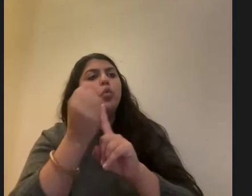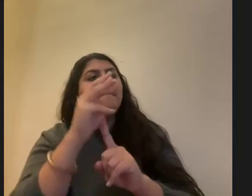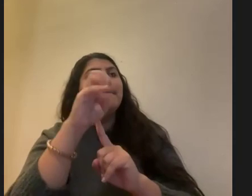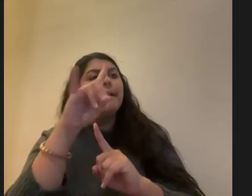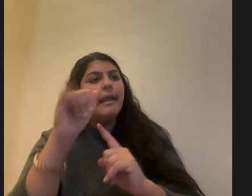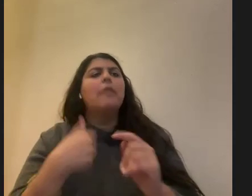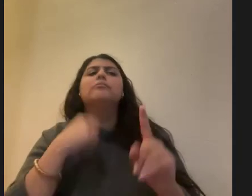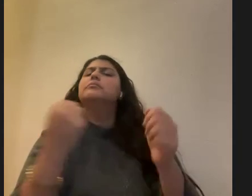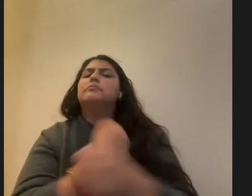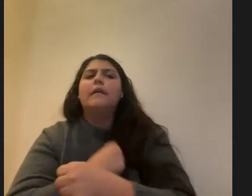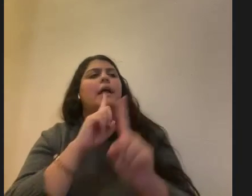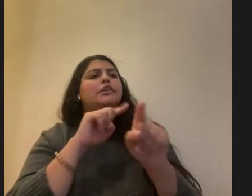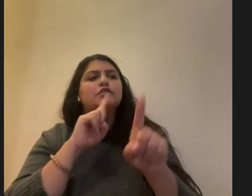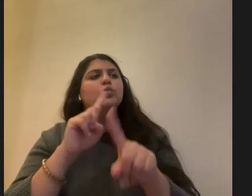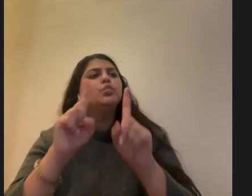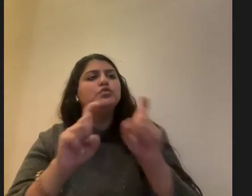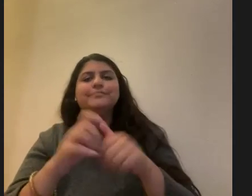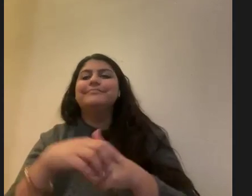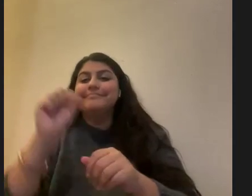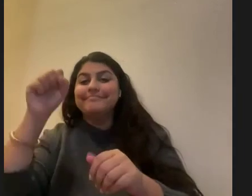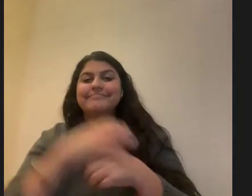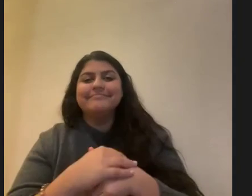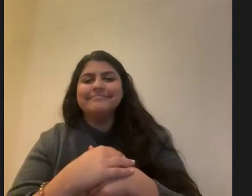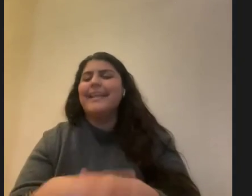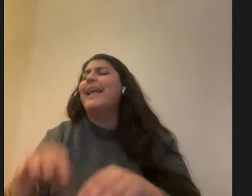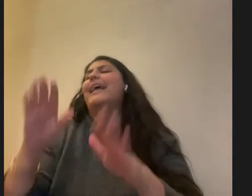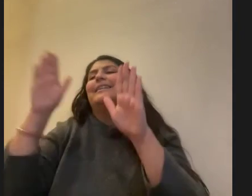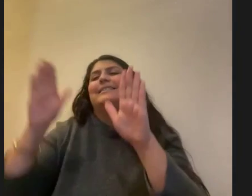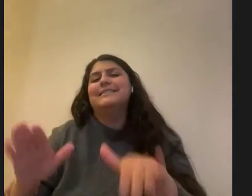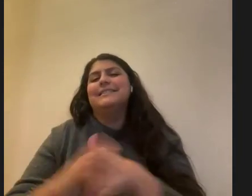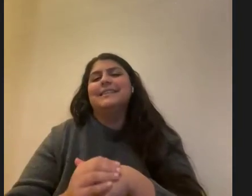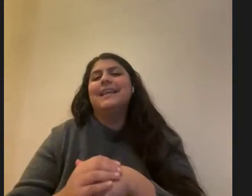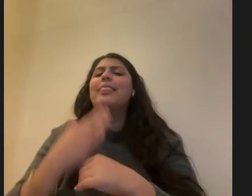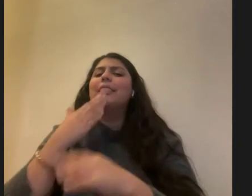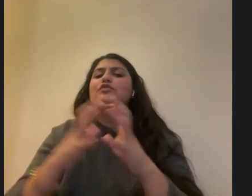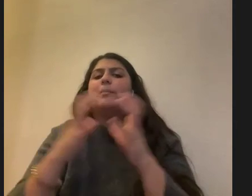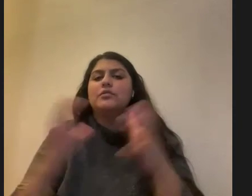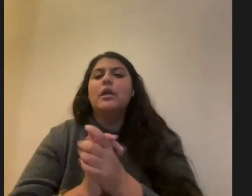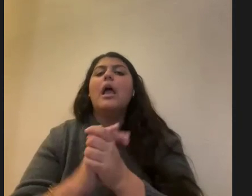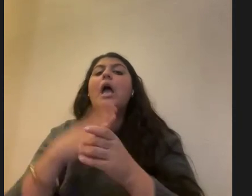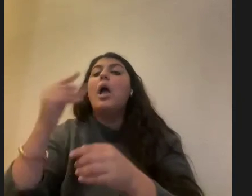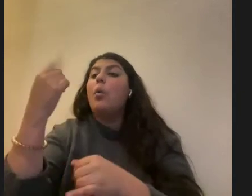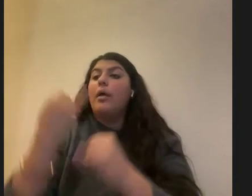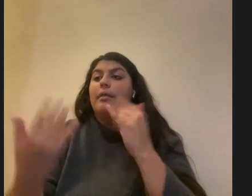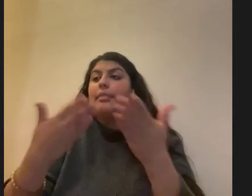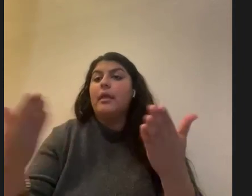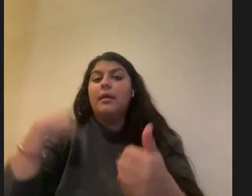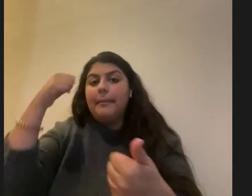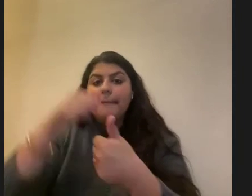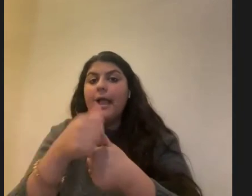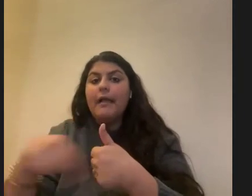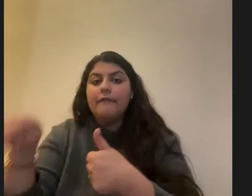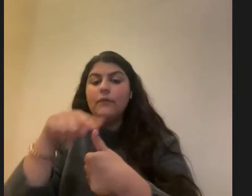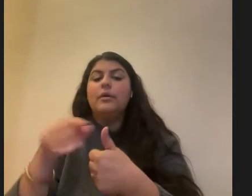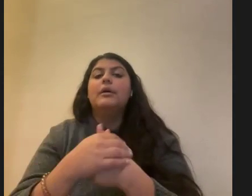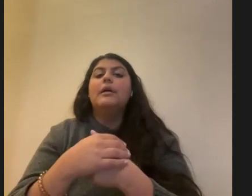questions. And yeah. Excellent. Thank you so much. One more thing to remind everybody, there is a game that you can download that